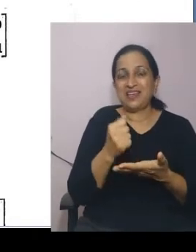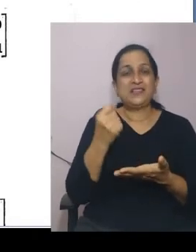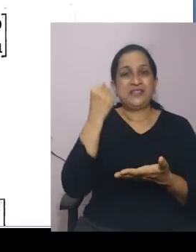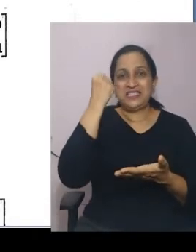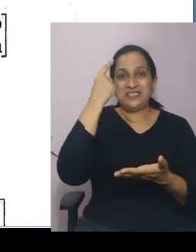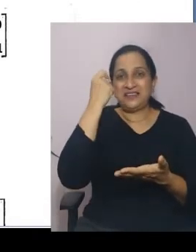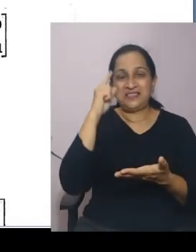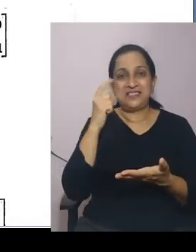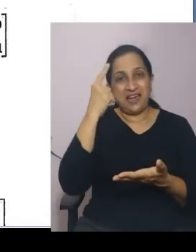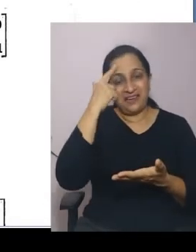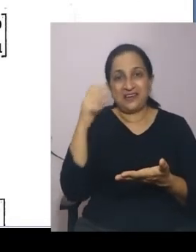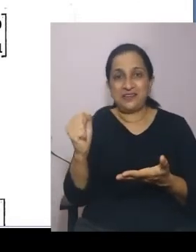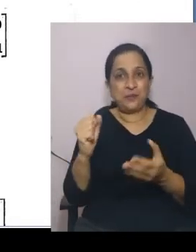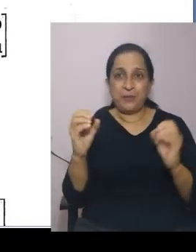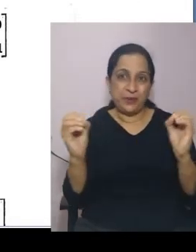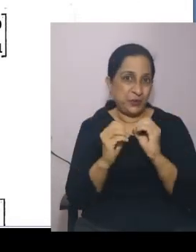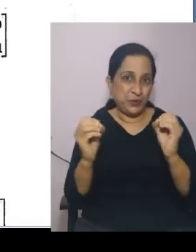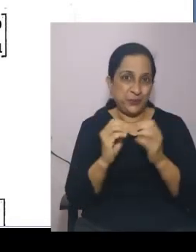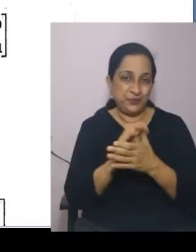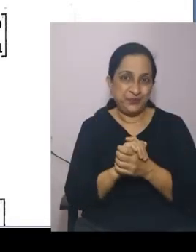confidence.